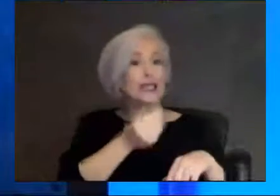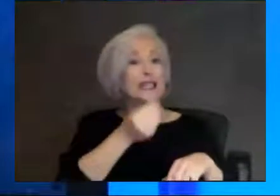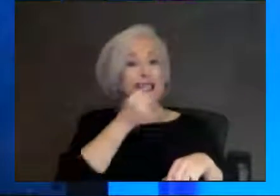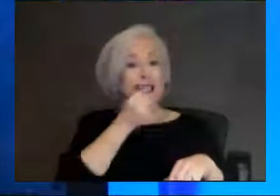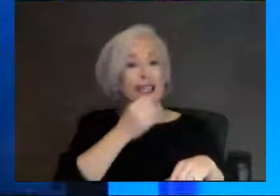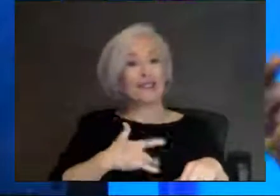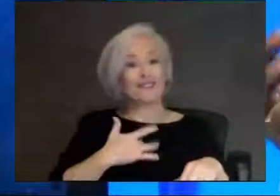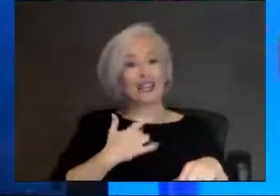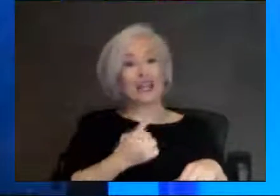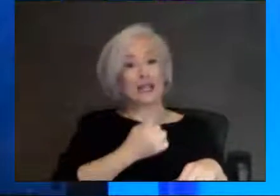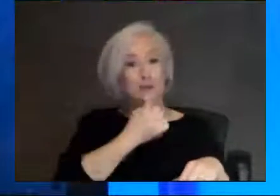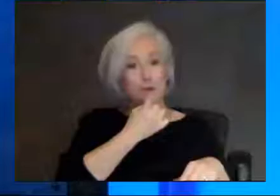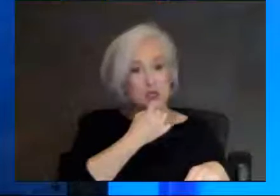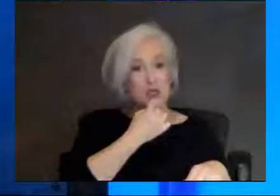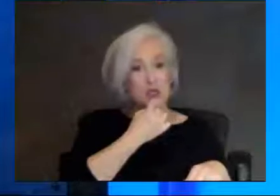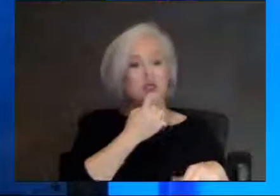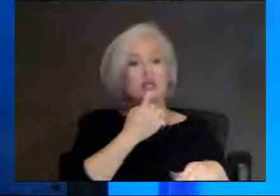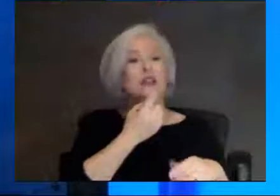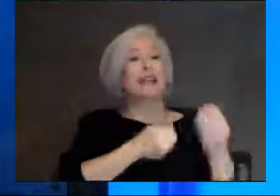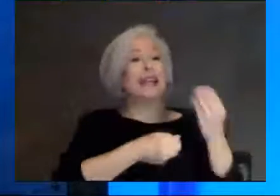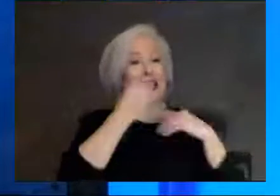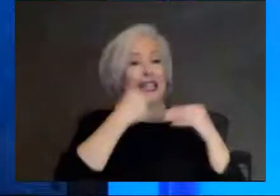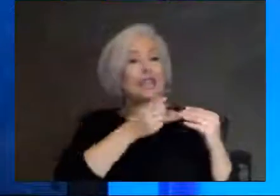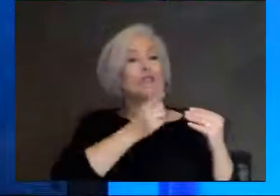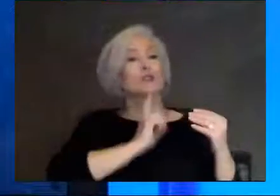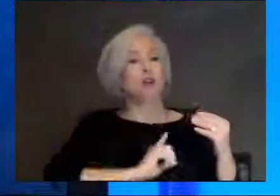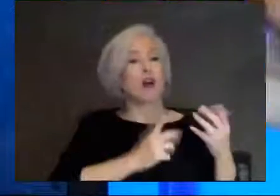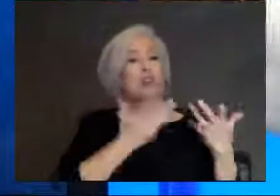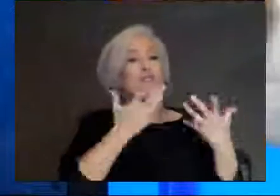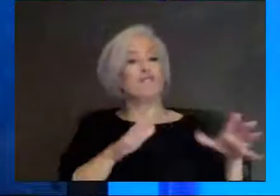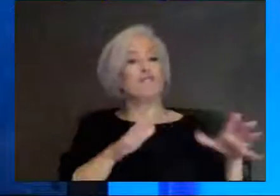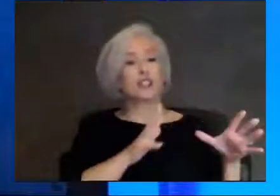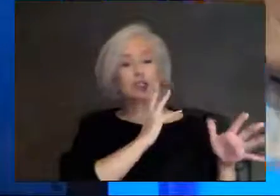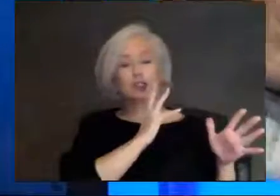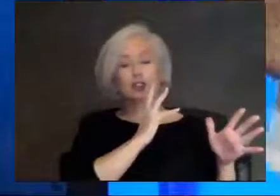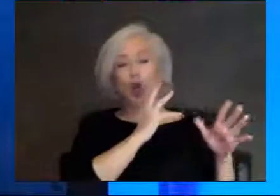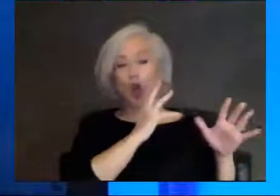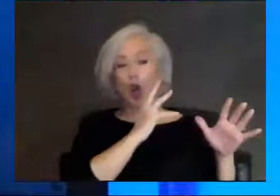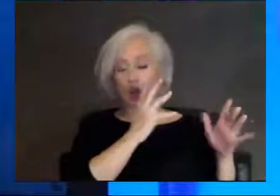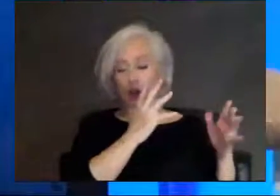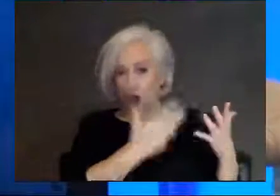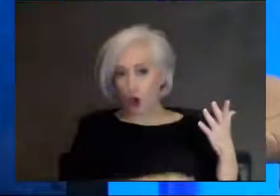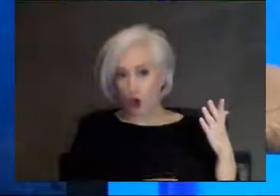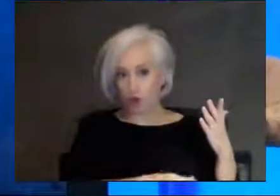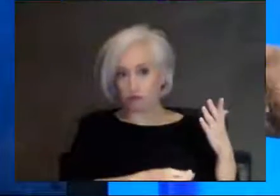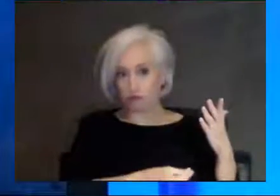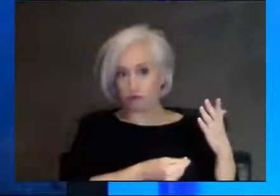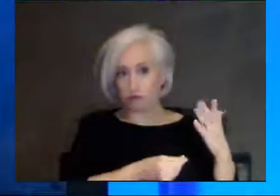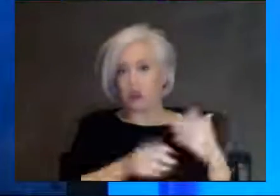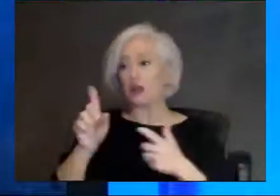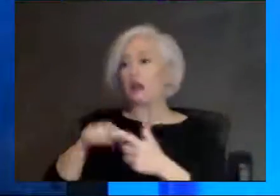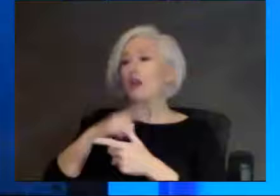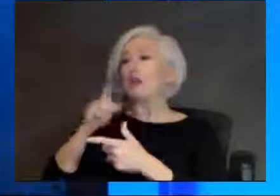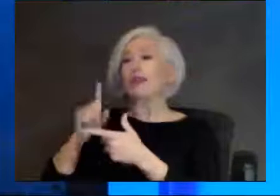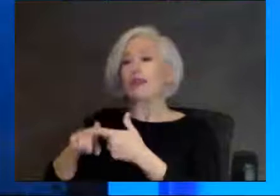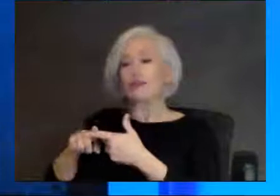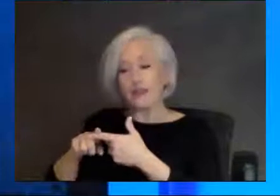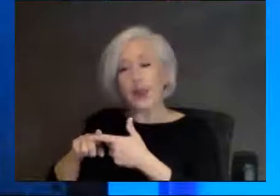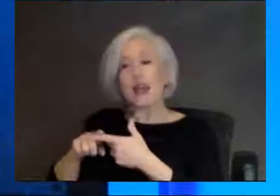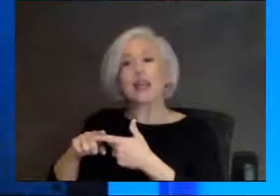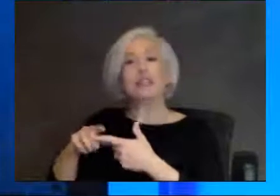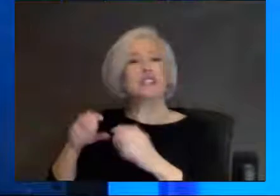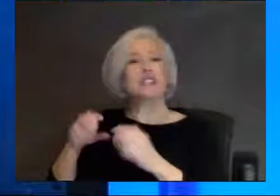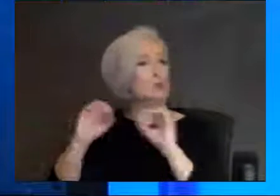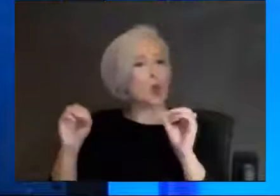colon cancer, then you're eating something and you have this bitter taste for consistent long time. Even when you're not eating, you have this feeling